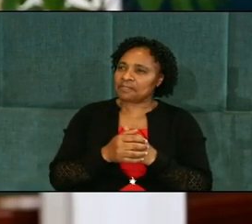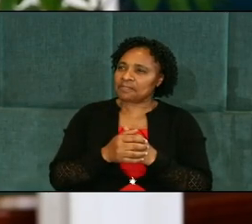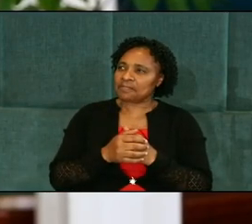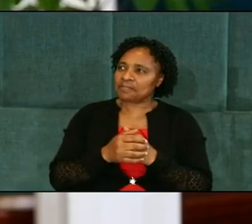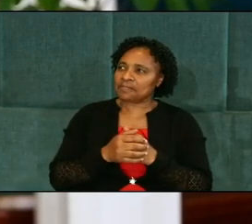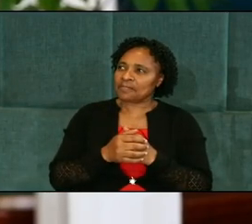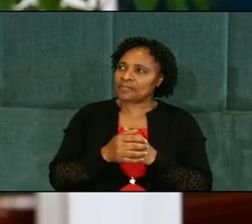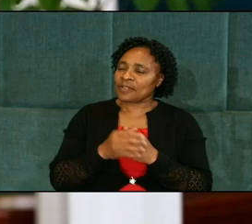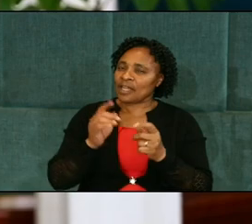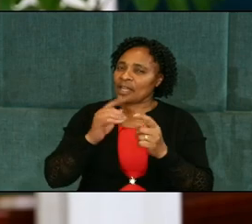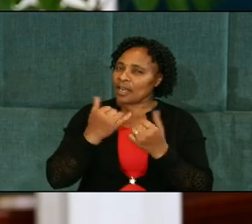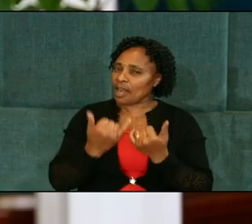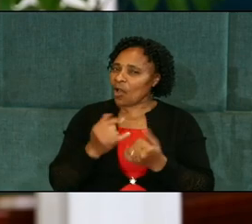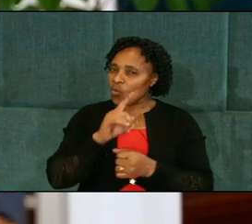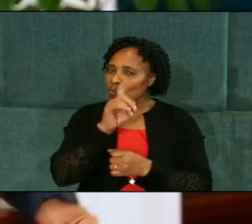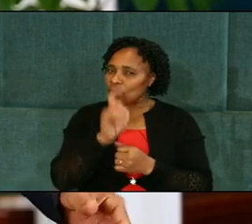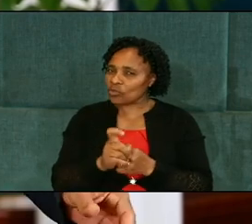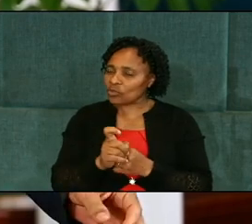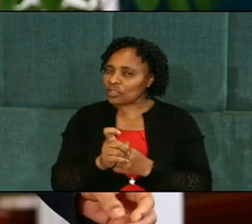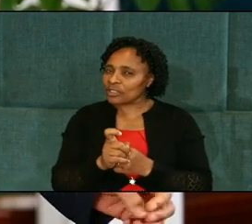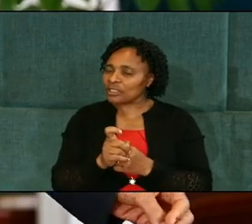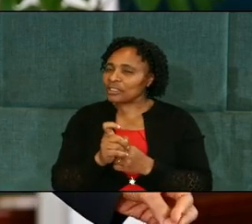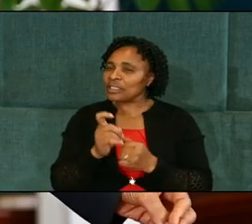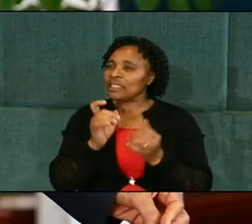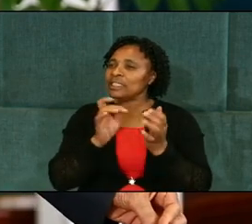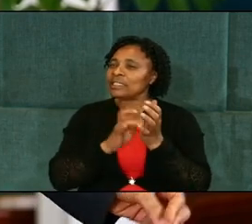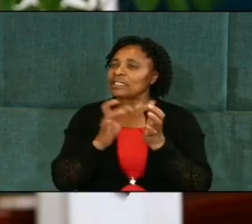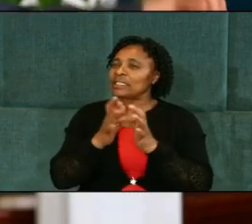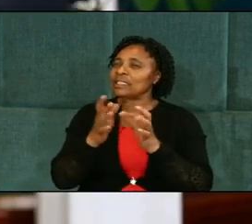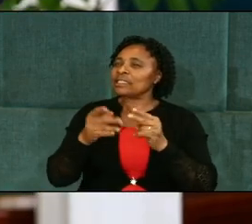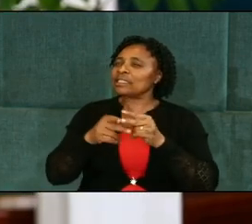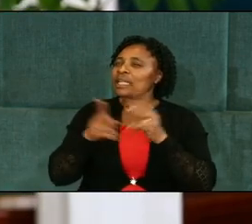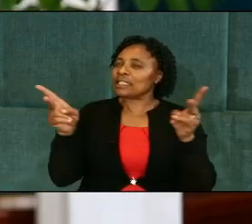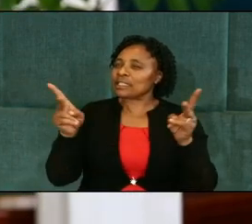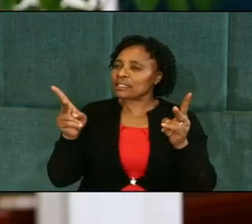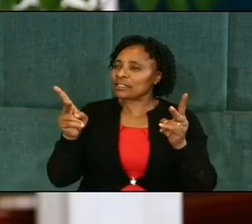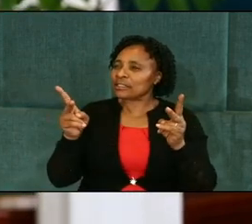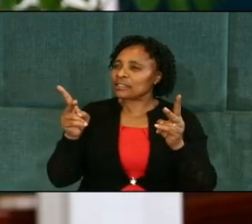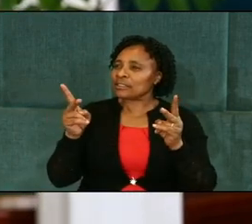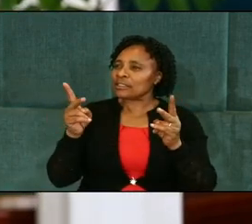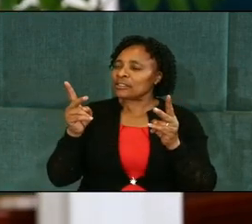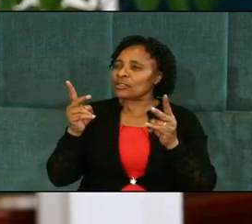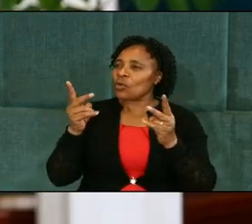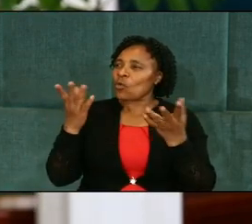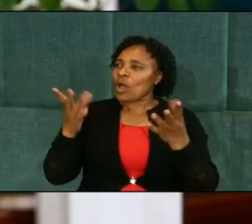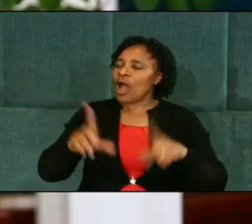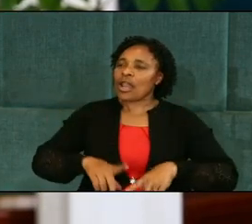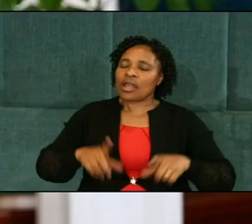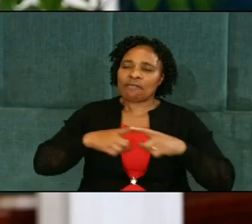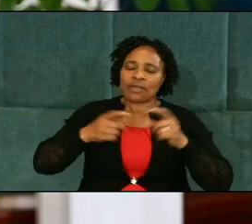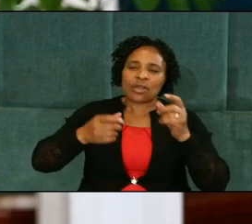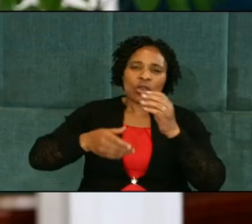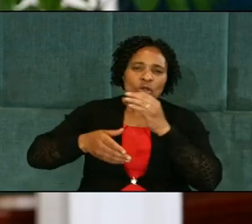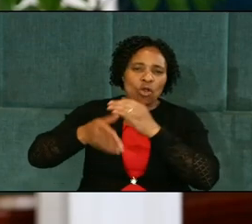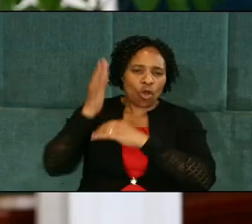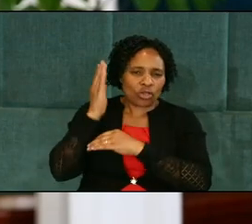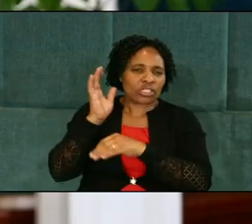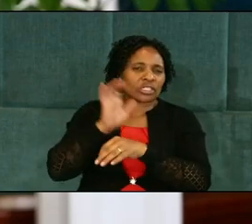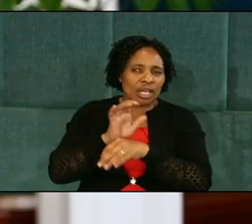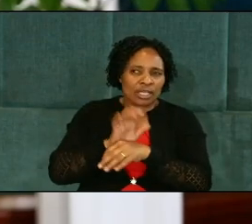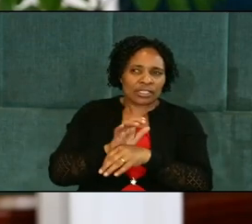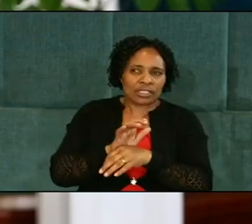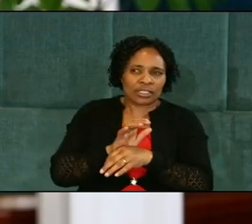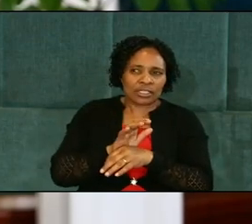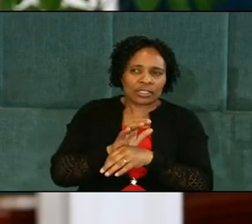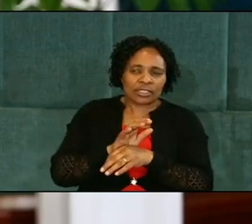And ask yourself the question, when Jesus started the church of the living God, did he have anything like that? You know